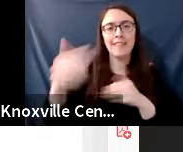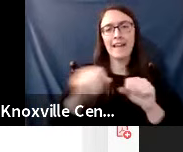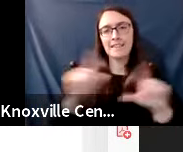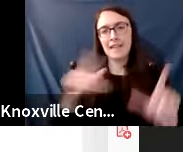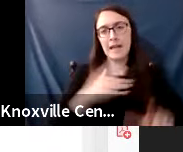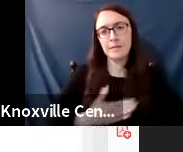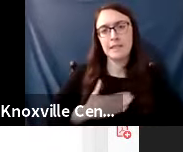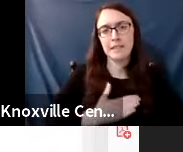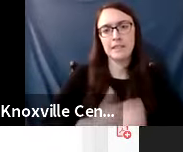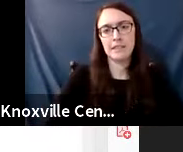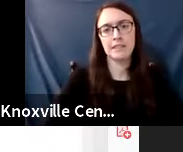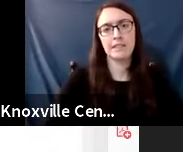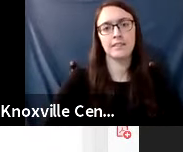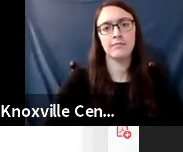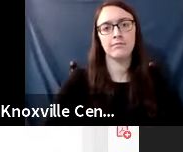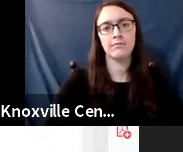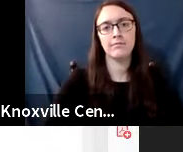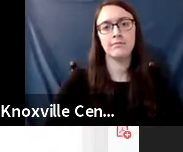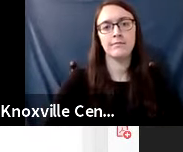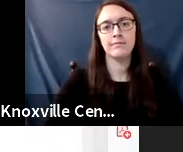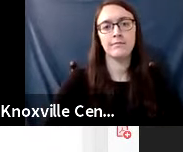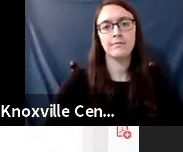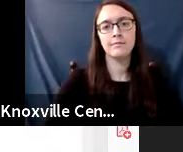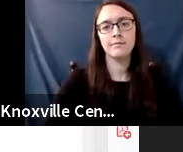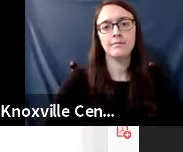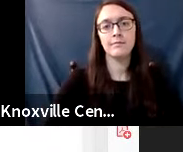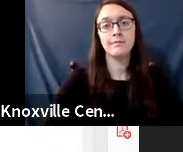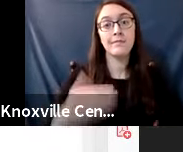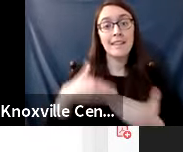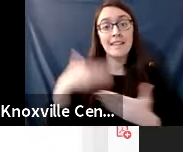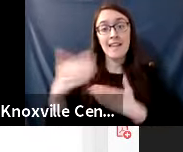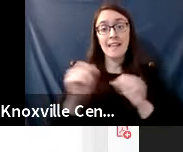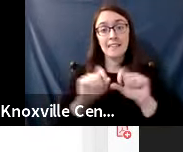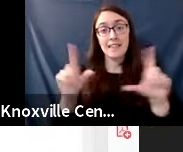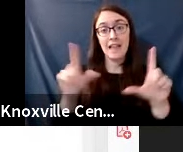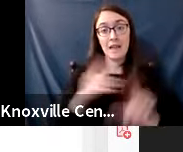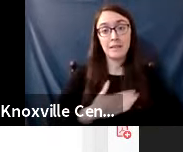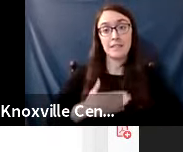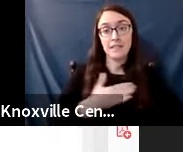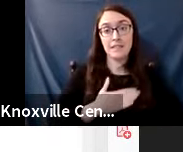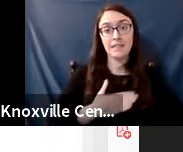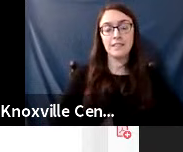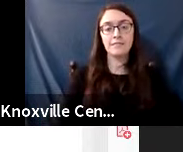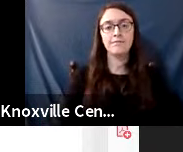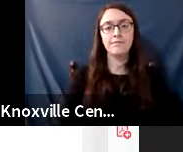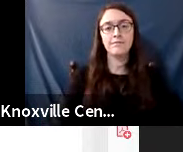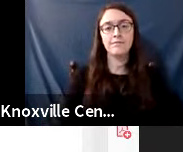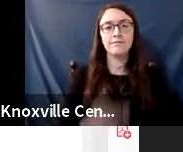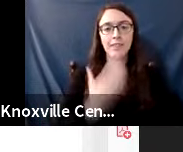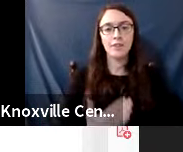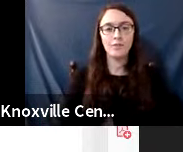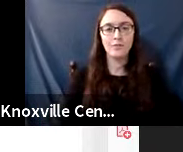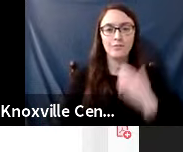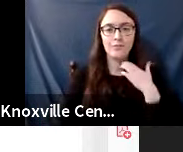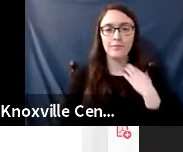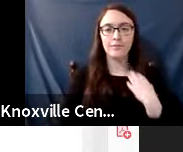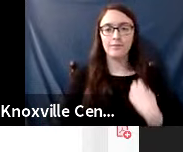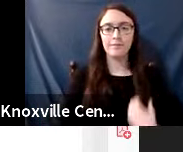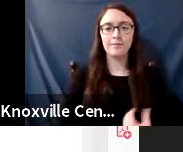Next slide, please. Thank you. So